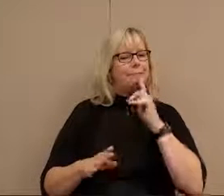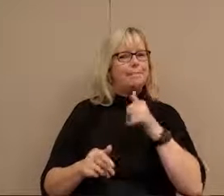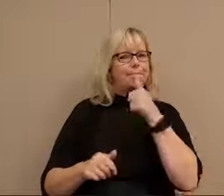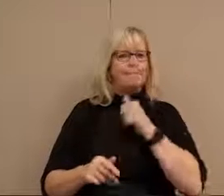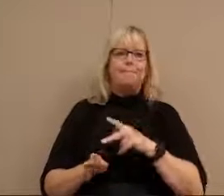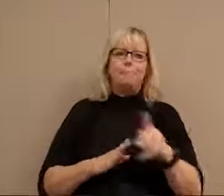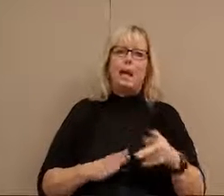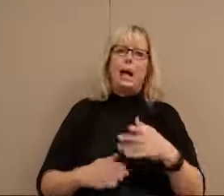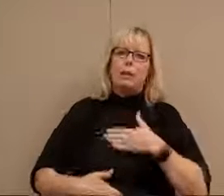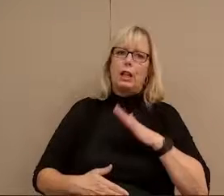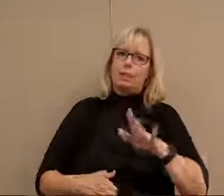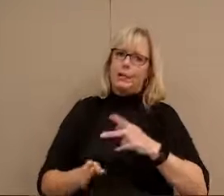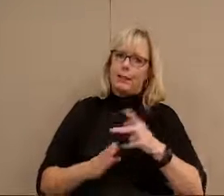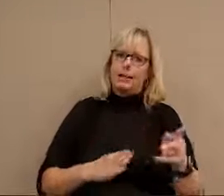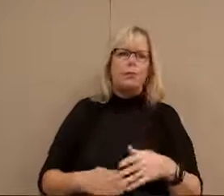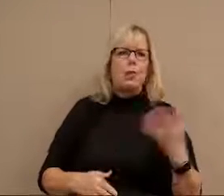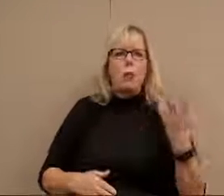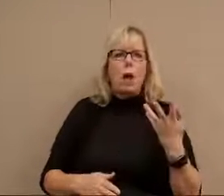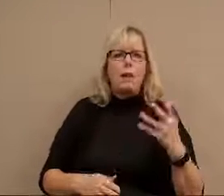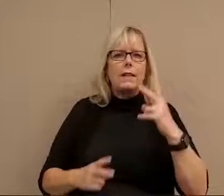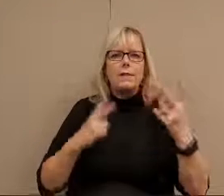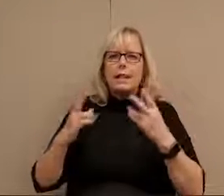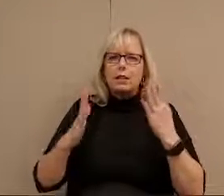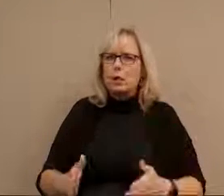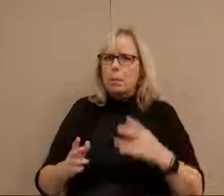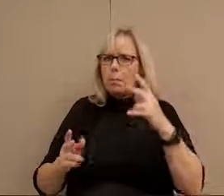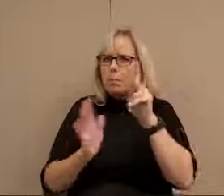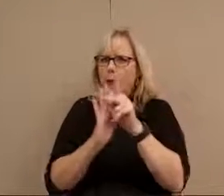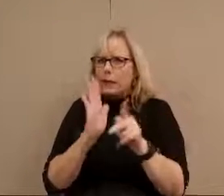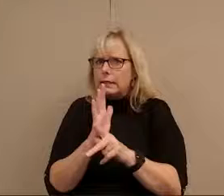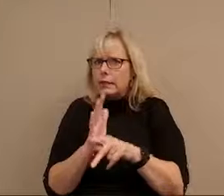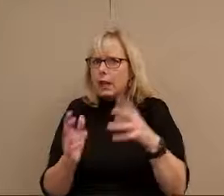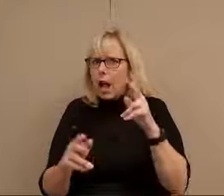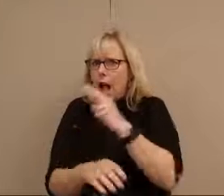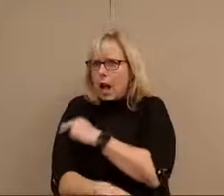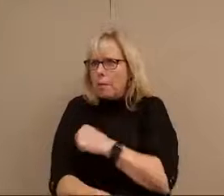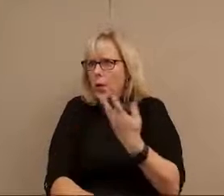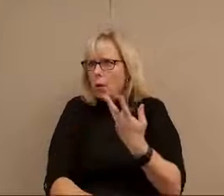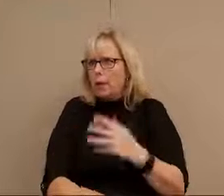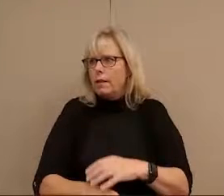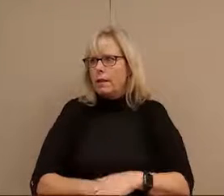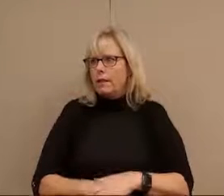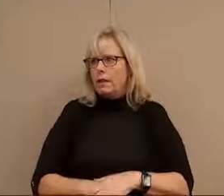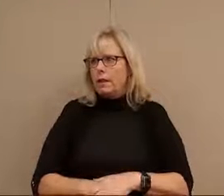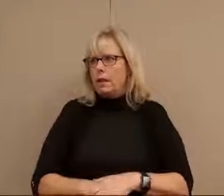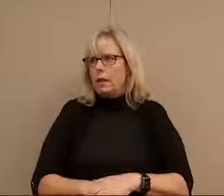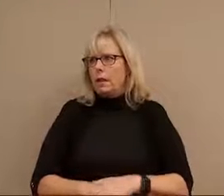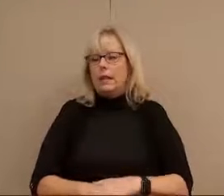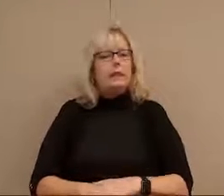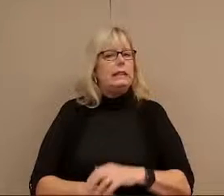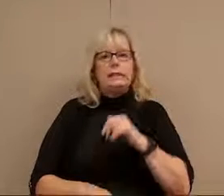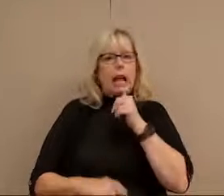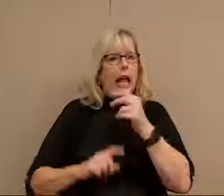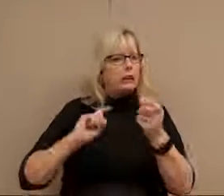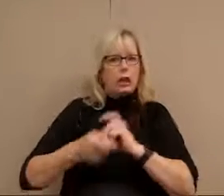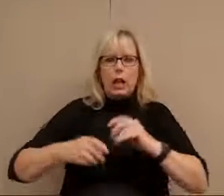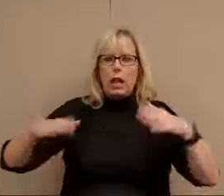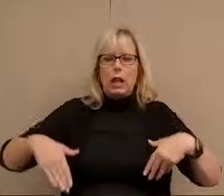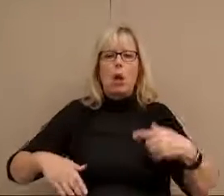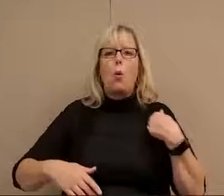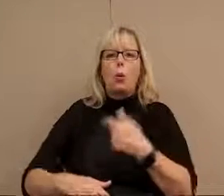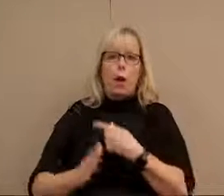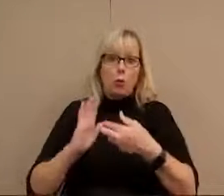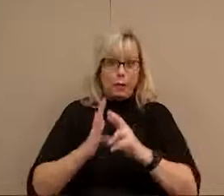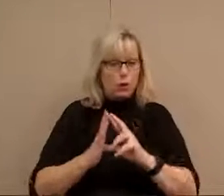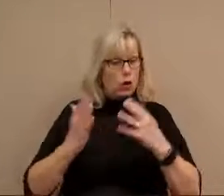the professionalism. But what is the visitor policy right now at the hospital? It's unchanged. We are reviewing